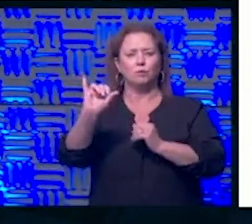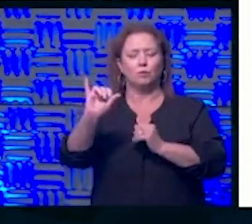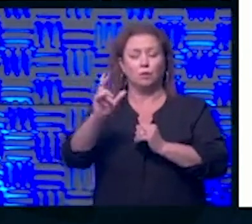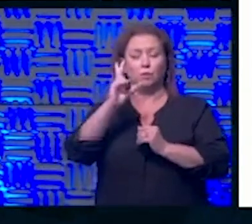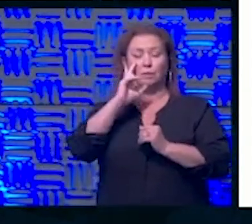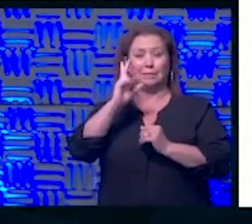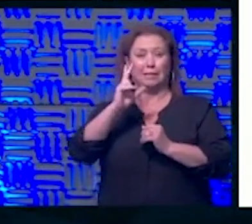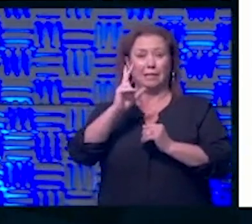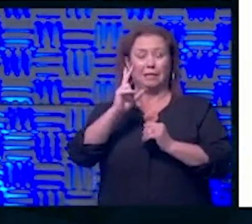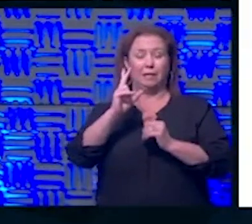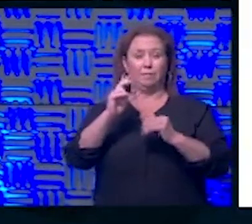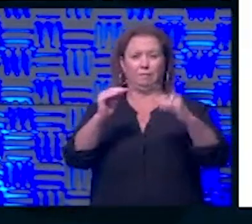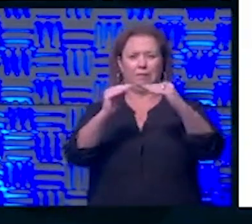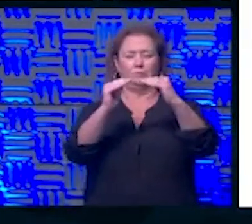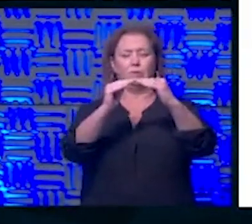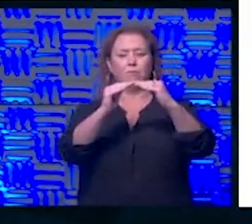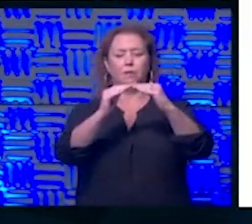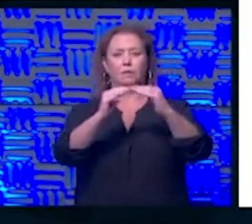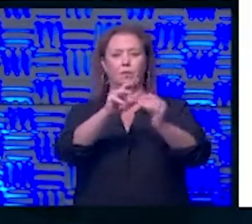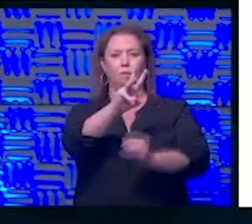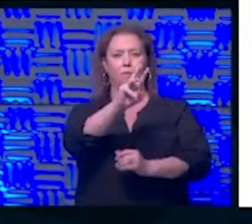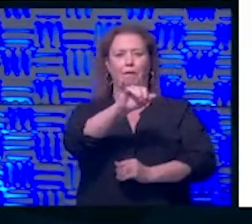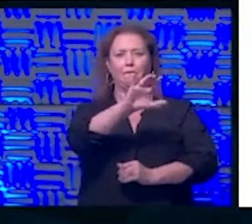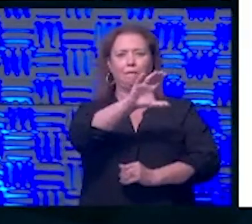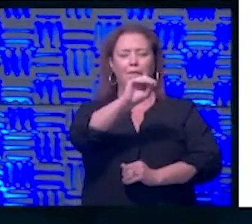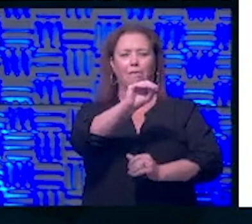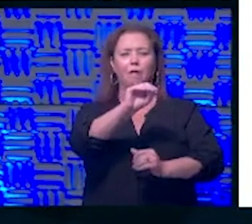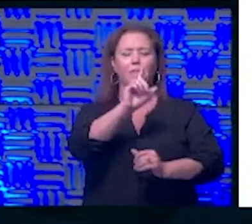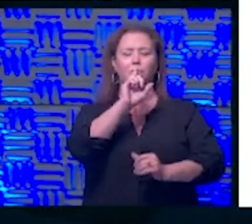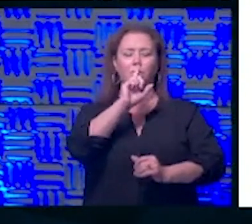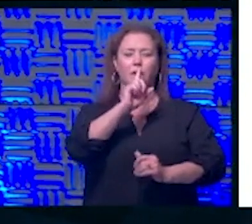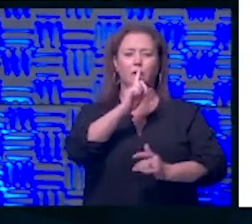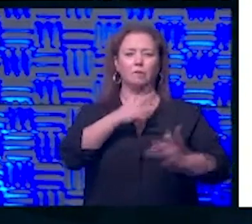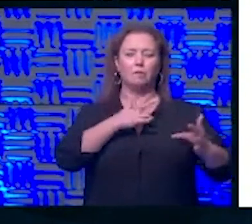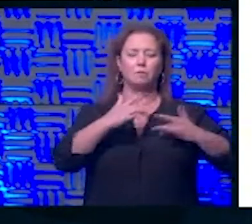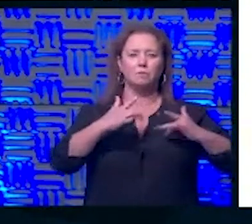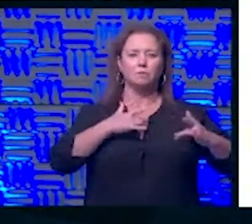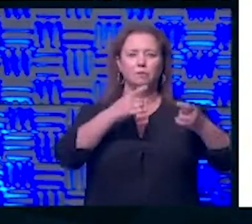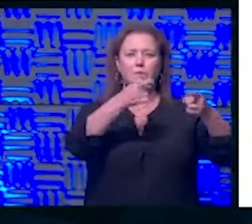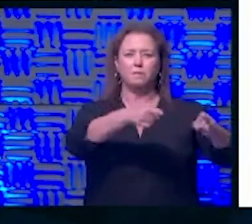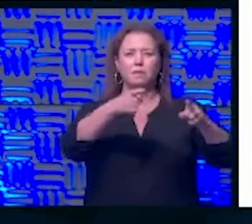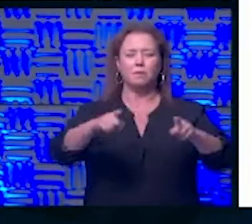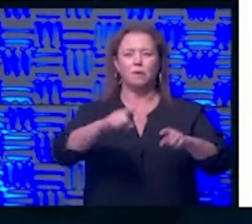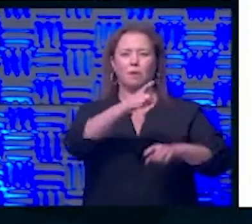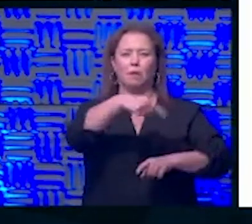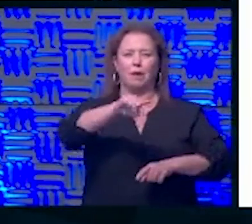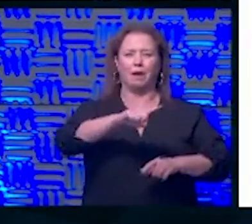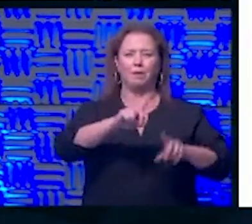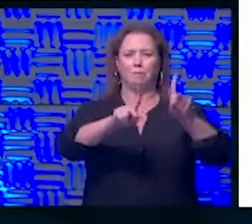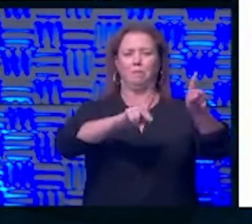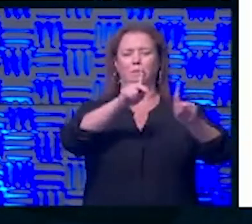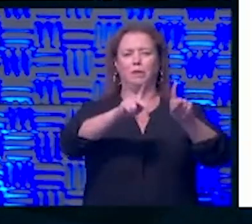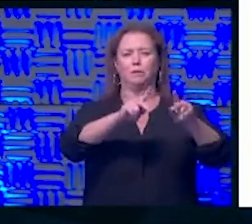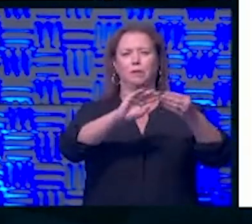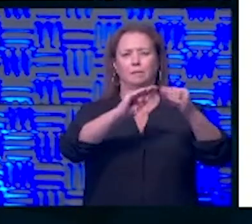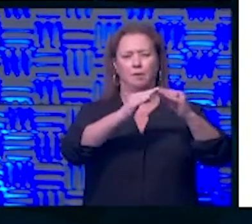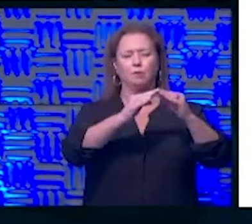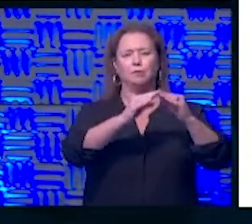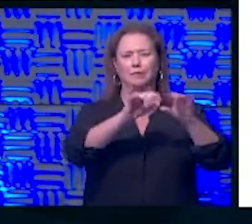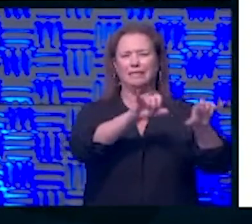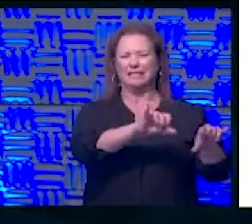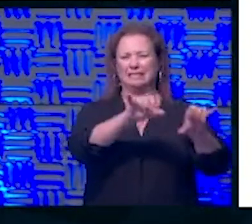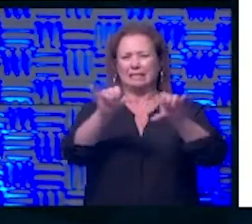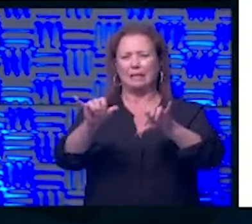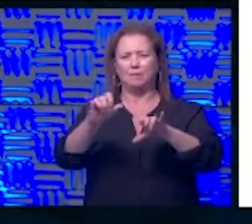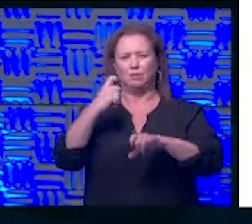we'll see if that pans out. But we're still very worried in Wyandotte about what's going on, and we do have a very vulnerable population. And a lot like what